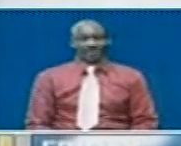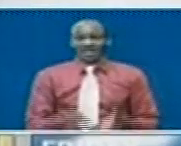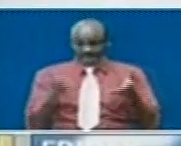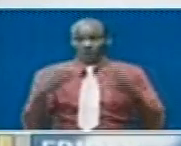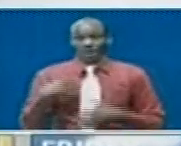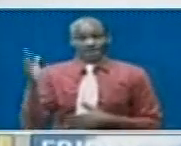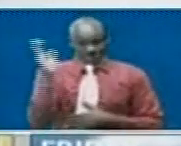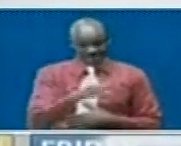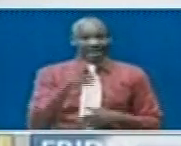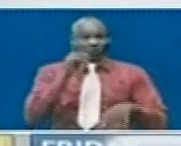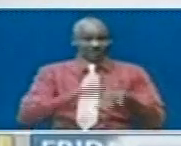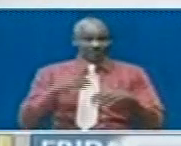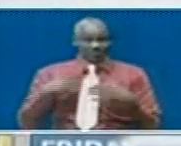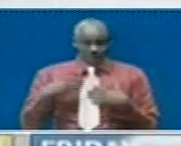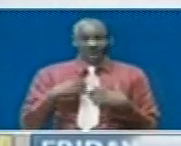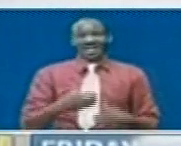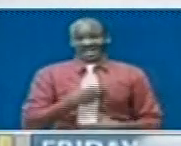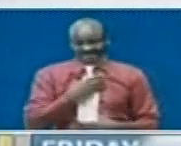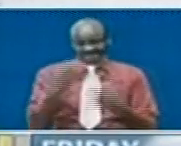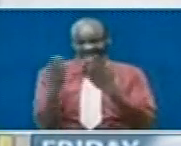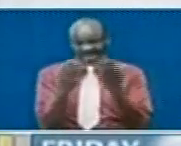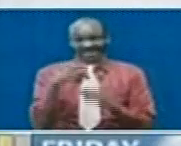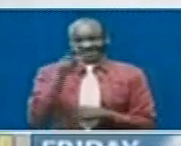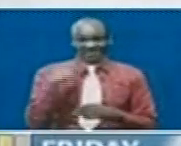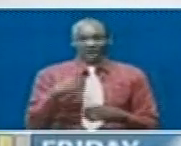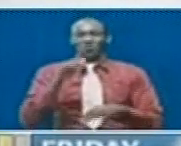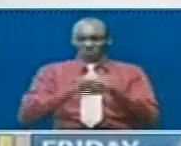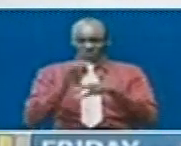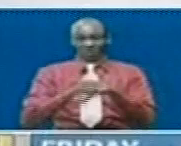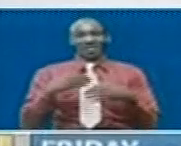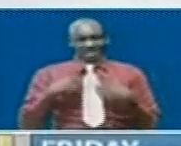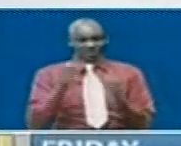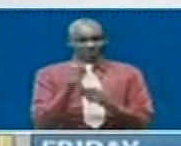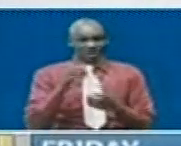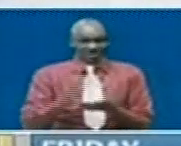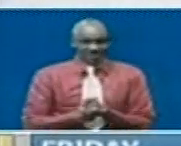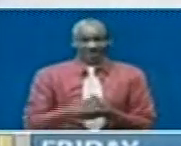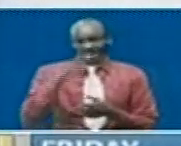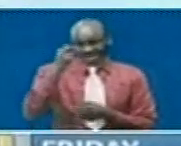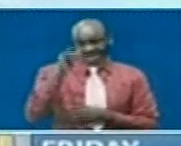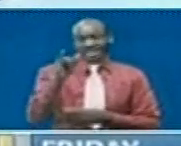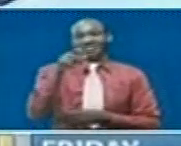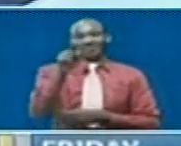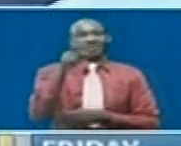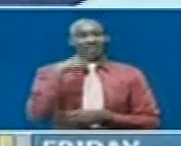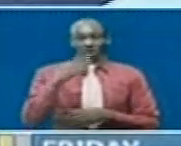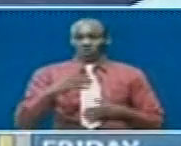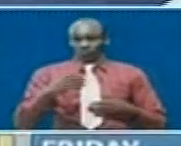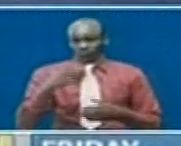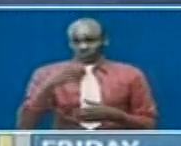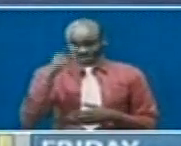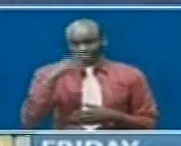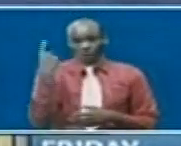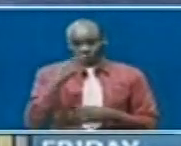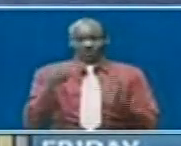And we are back, and it's now time for our guest anchor. She's such a delight to have in studio. Nai Adel, who's also the host of